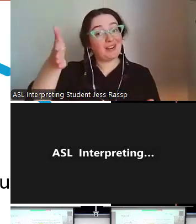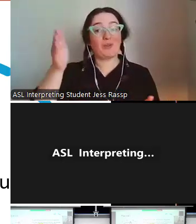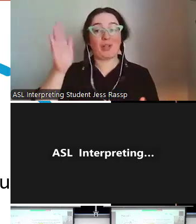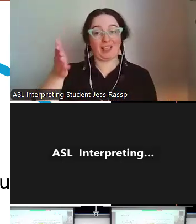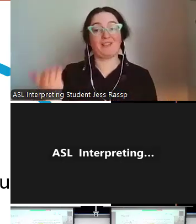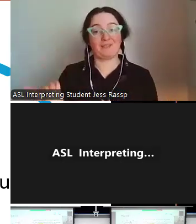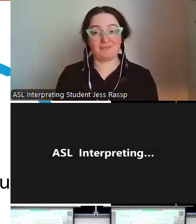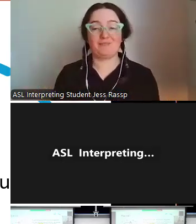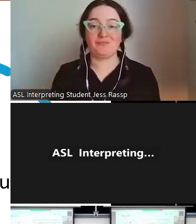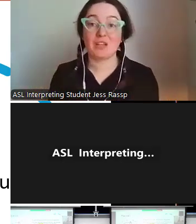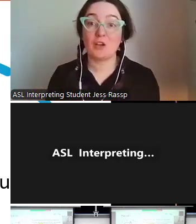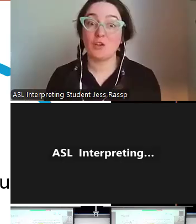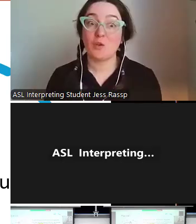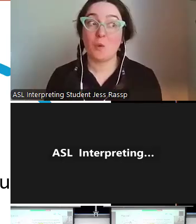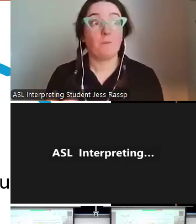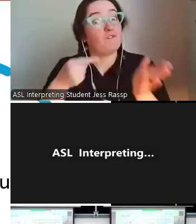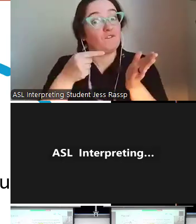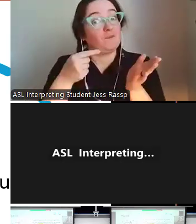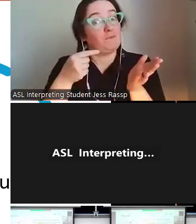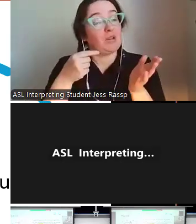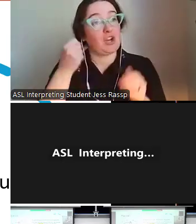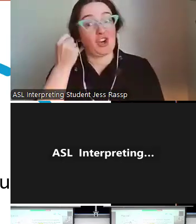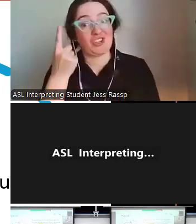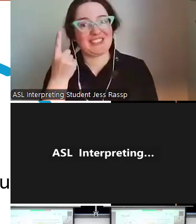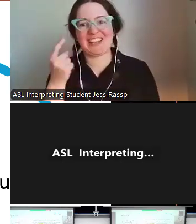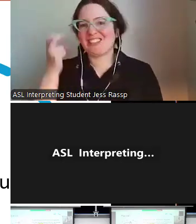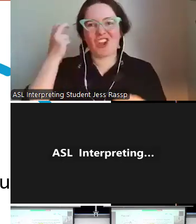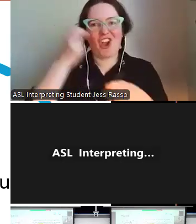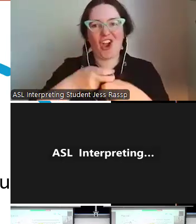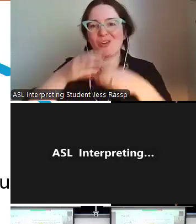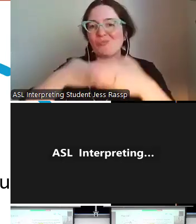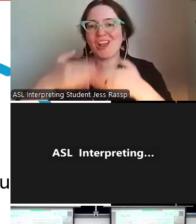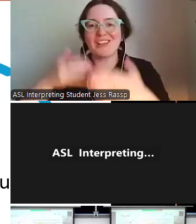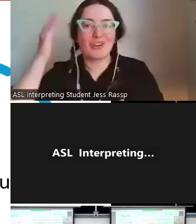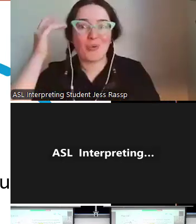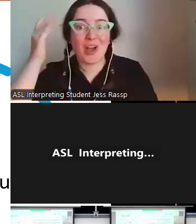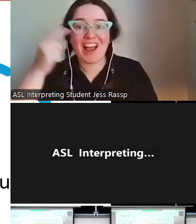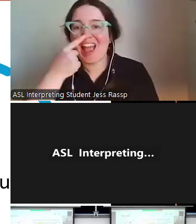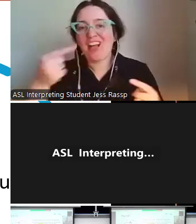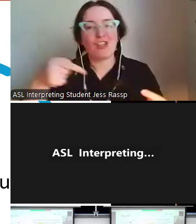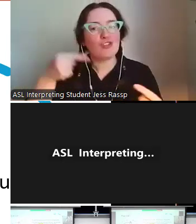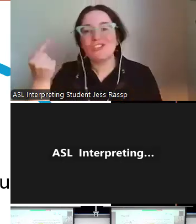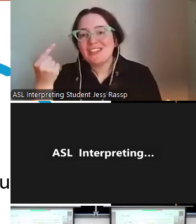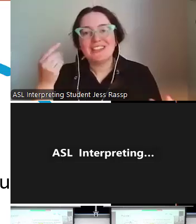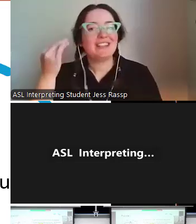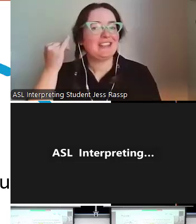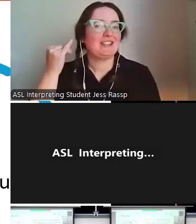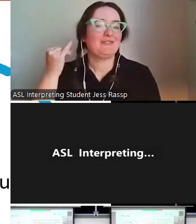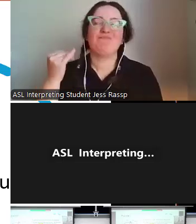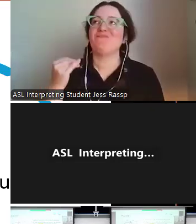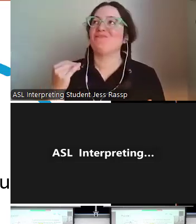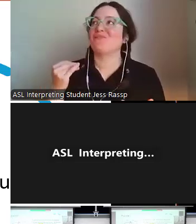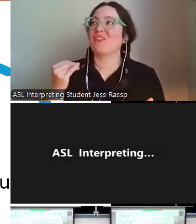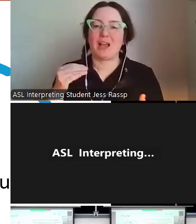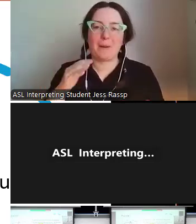thing. That's why they're creating these drugs also. And within some of these papers that I've read, they go through, this is how